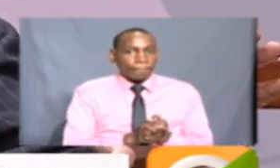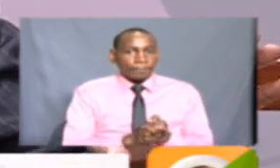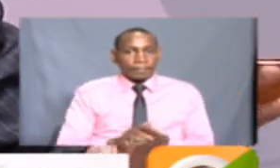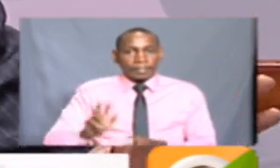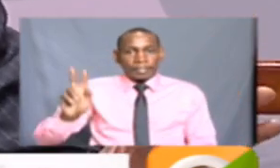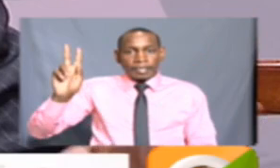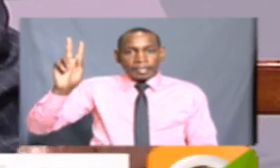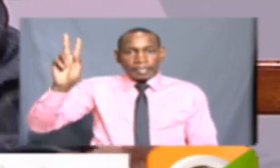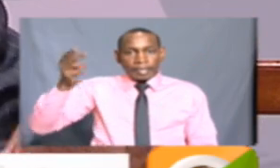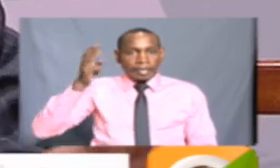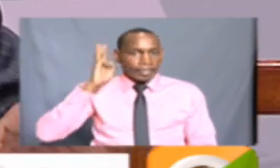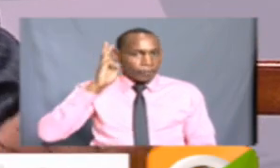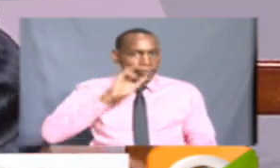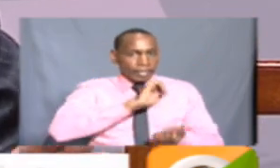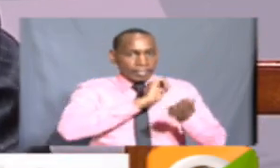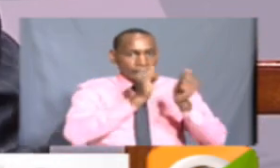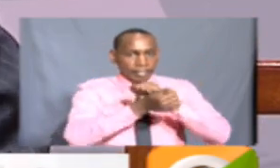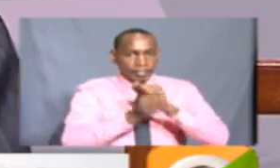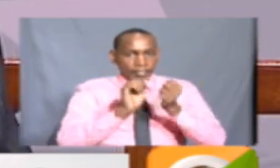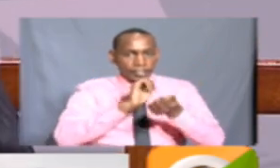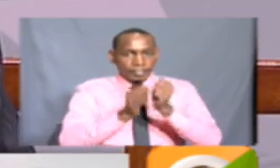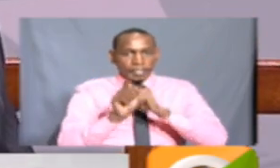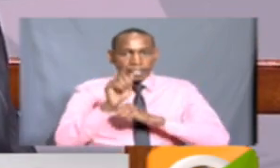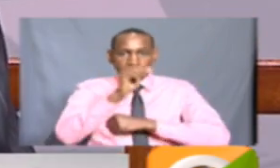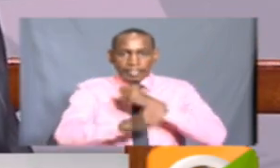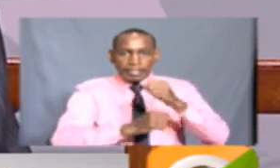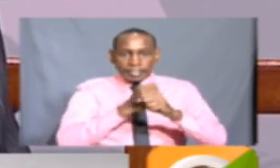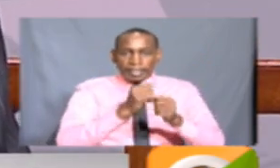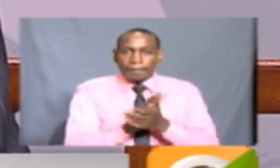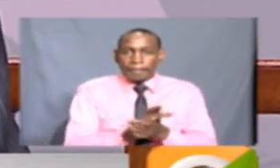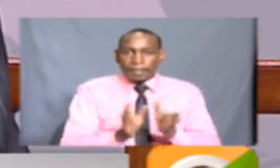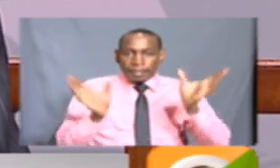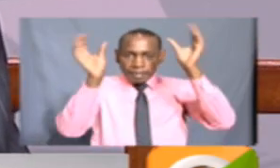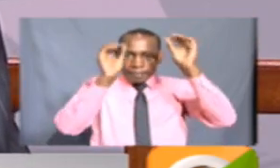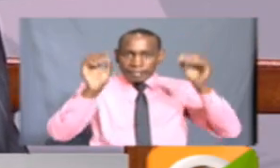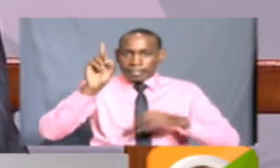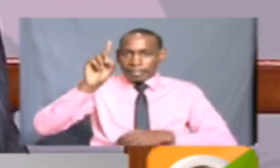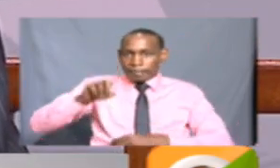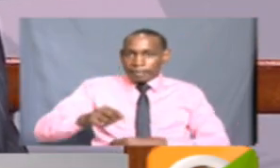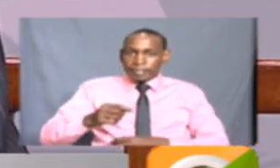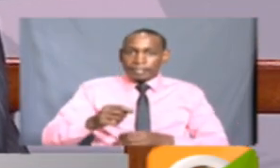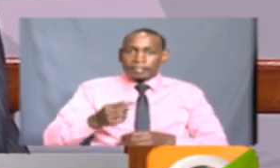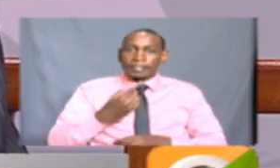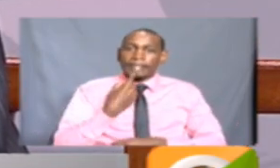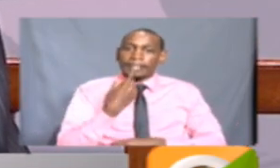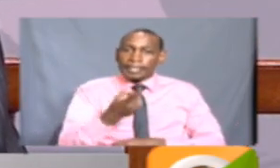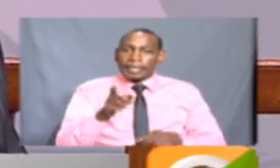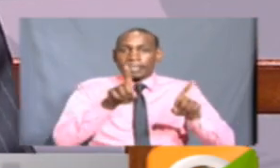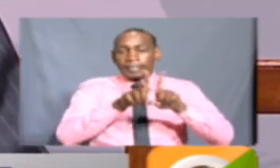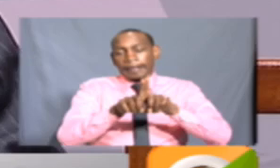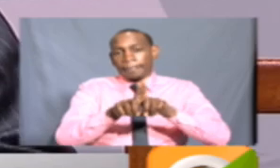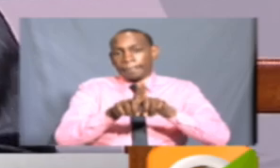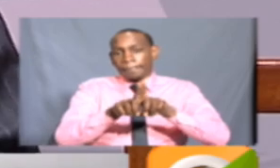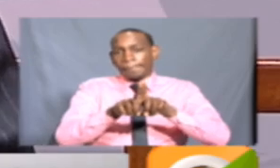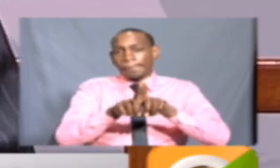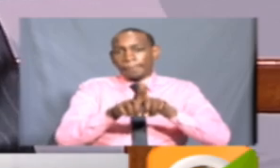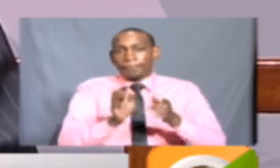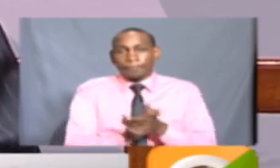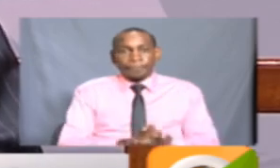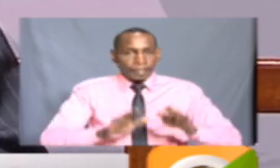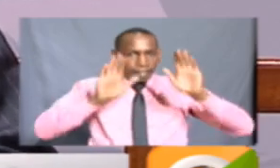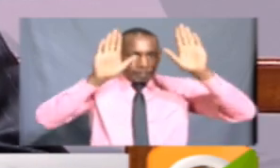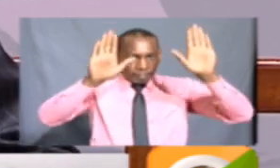Kenya will change this year. It is the president who ought to be saying that. Yeah. And it is